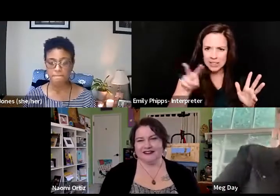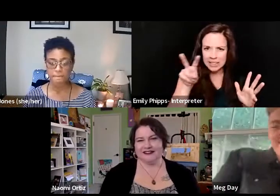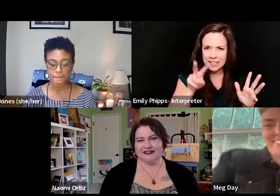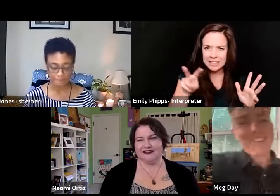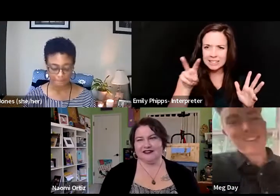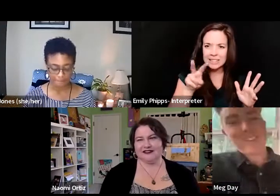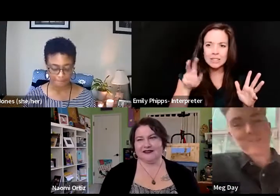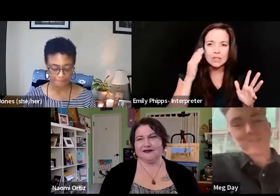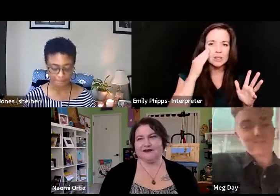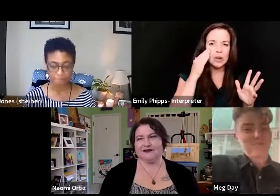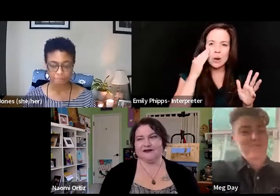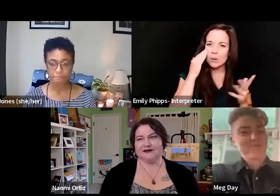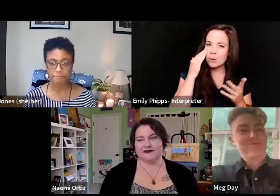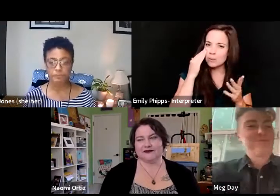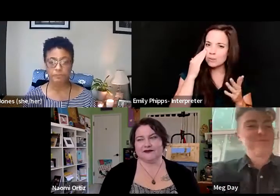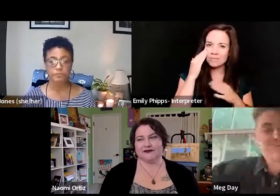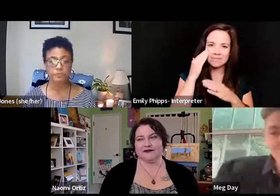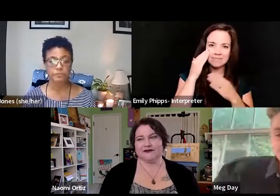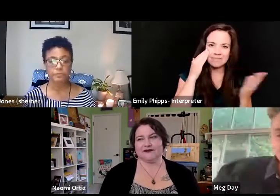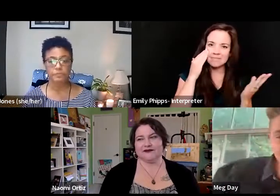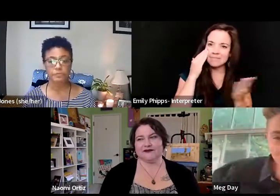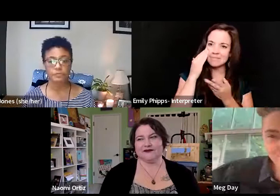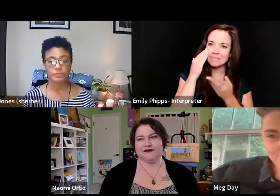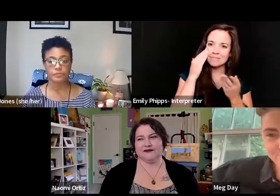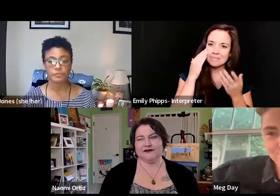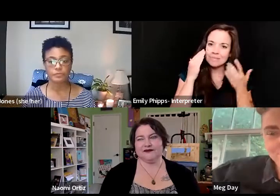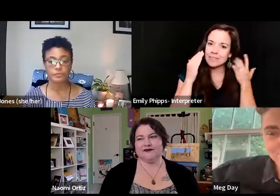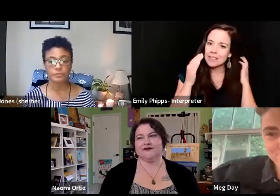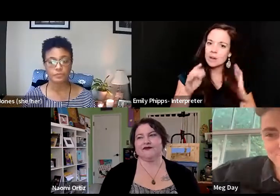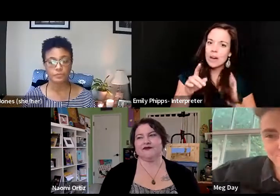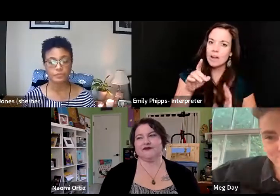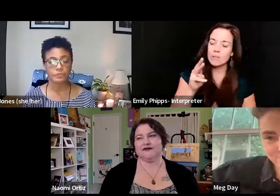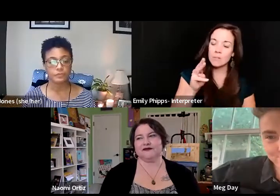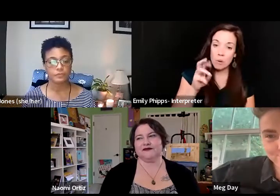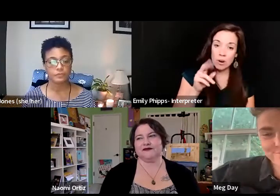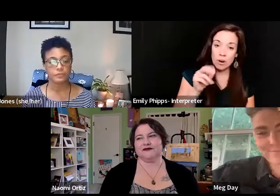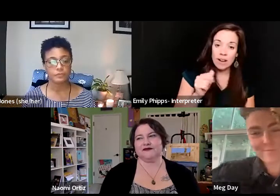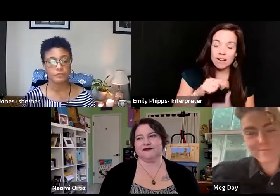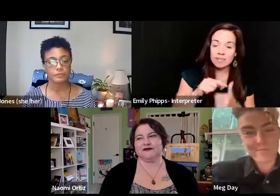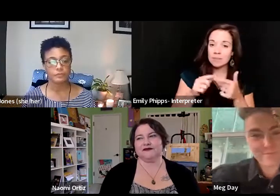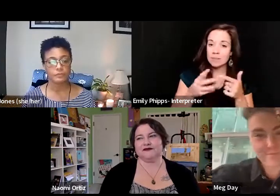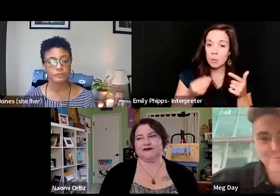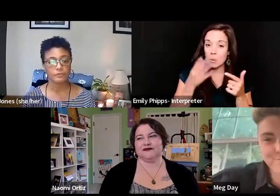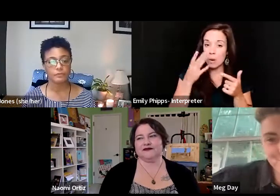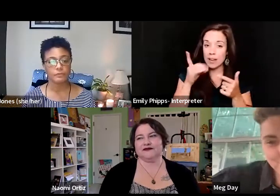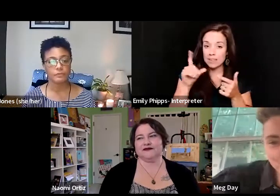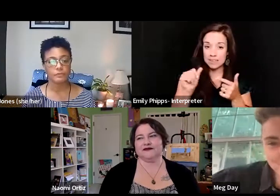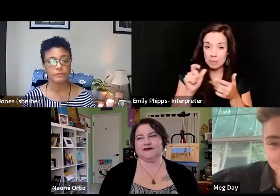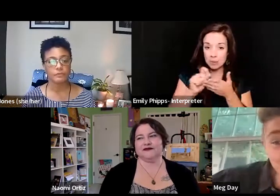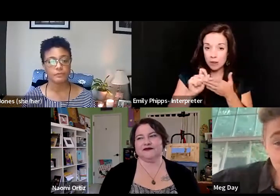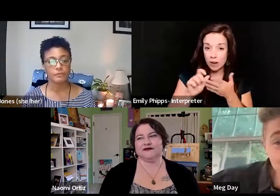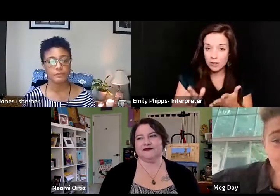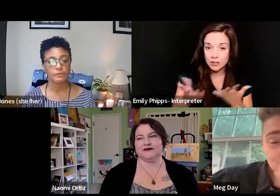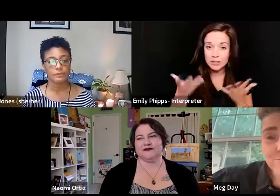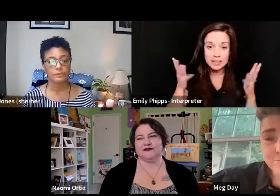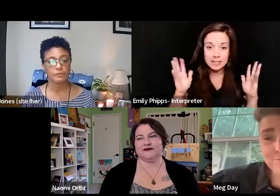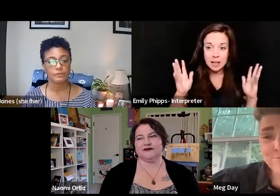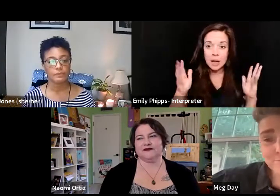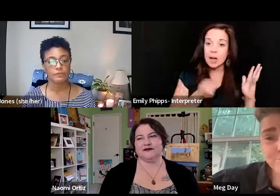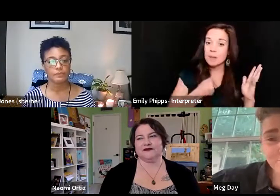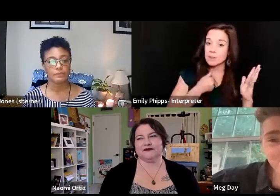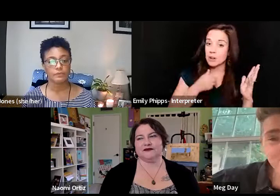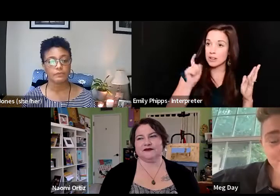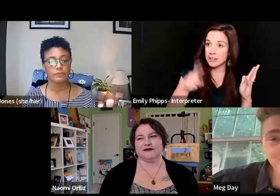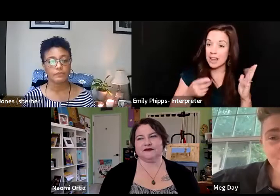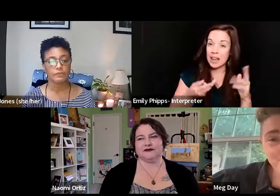you know, I, you've got Laura who I love and you've got a handful of white disabled writers. And so I was like, I'm sorry, but you're going to have to up